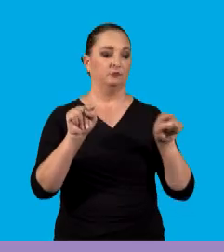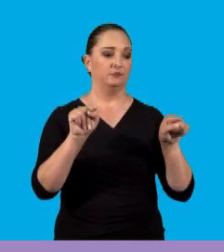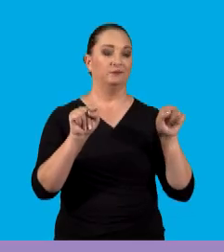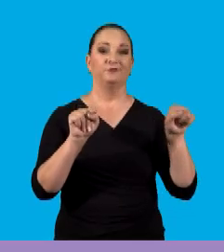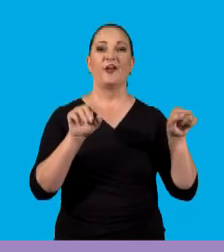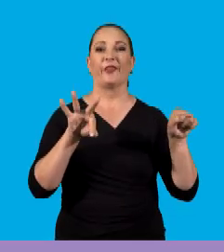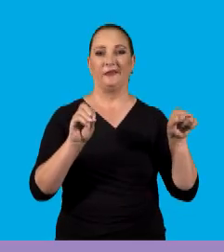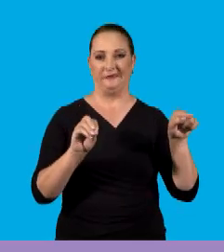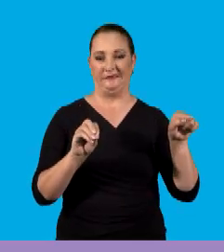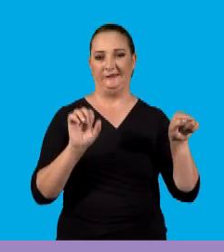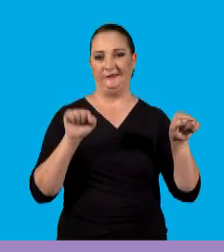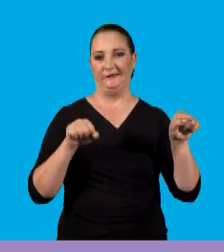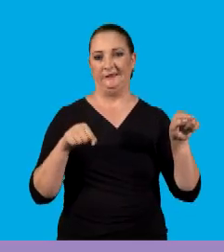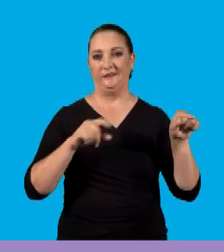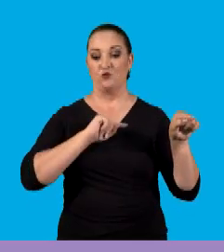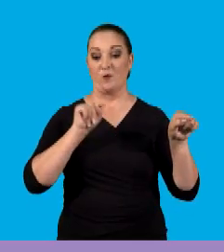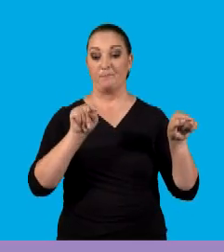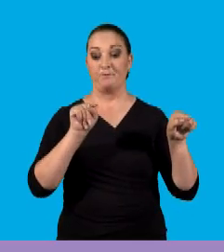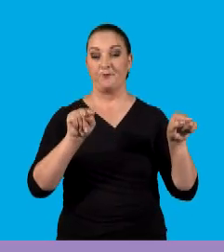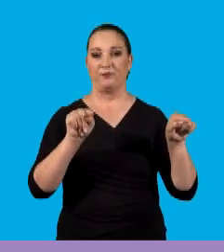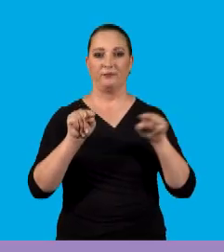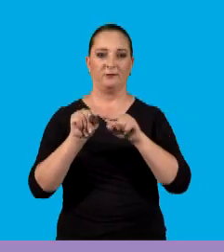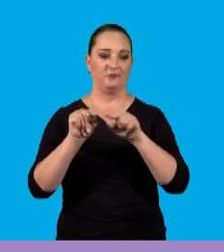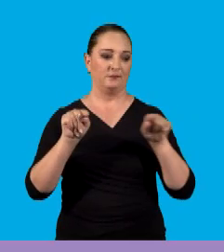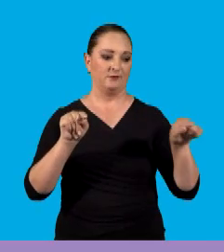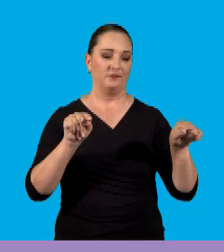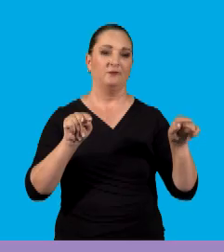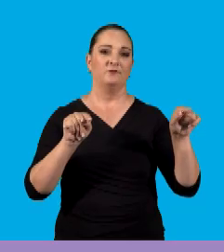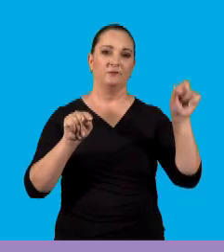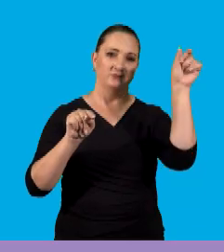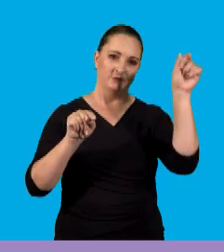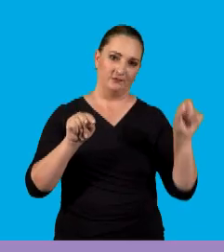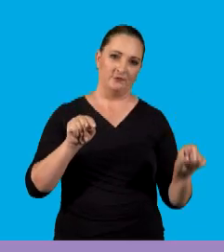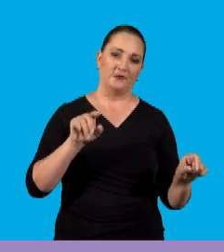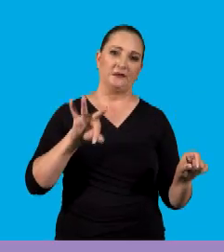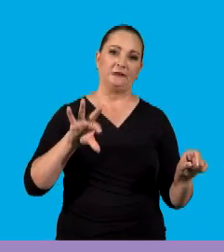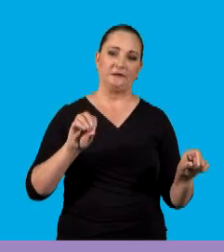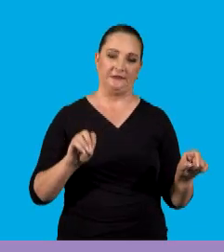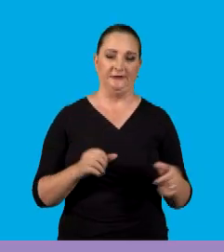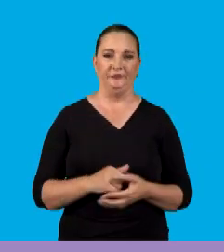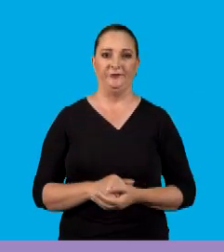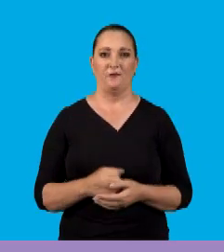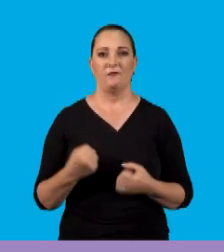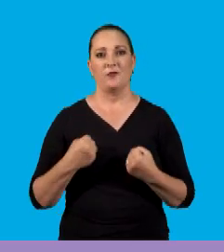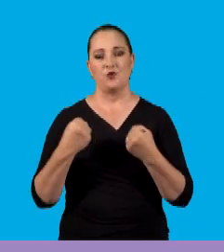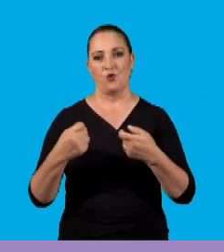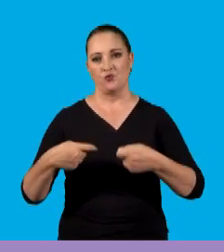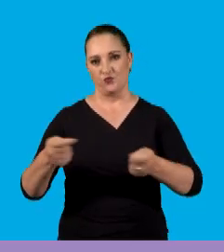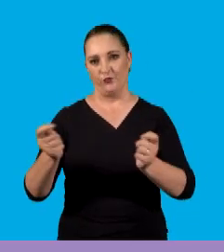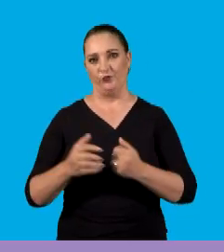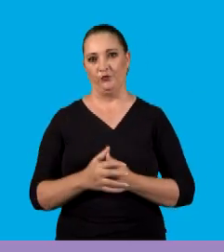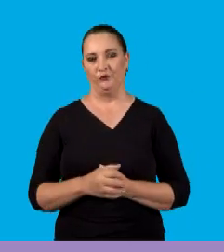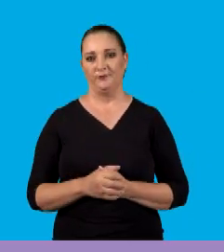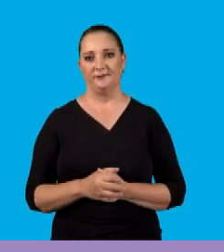30 because we can see that that point is at a 30. So these were 30 cars that were